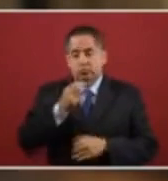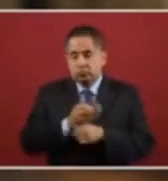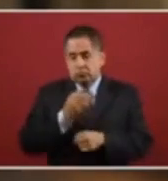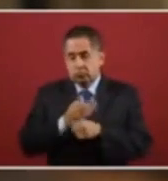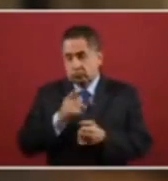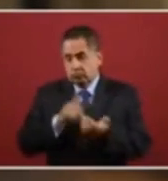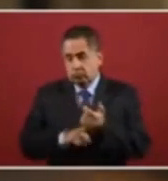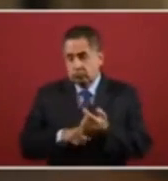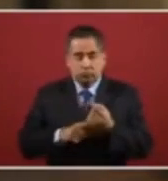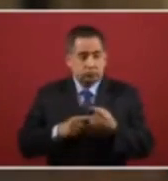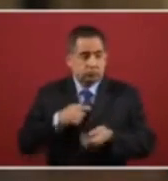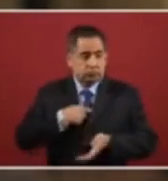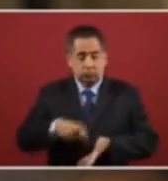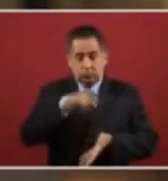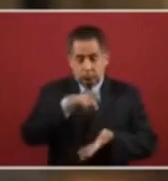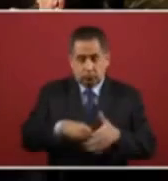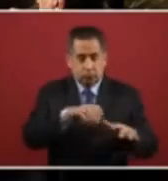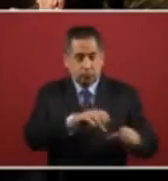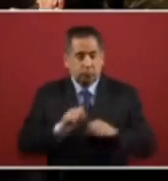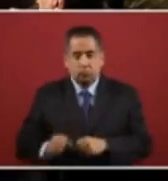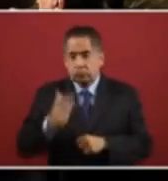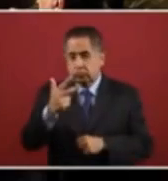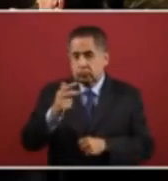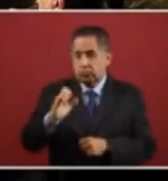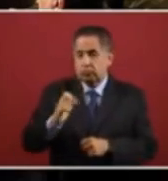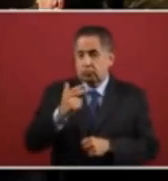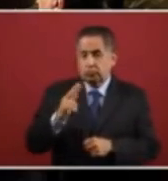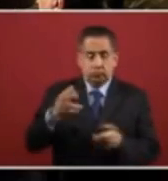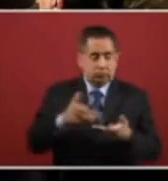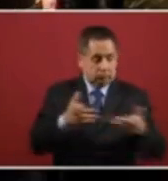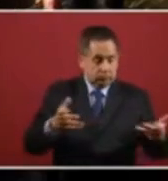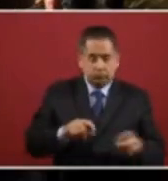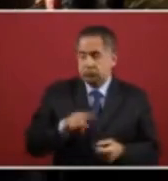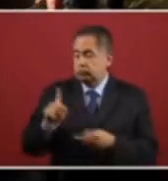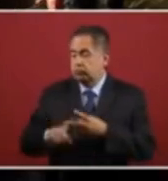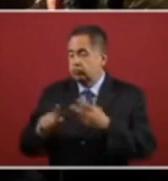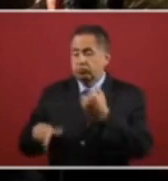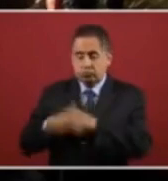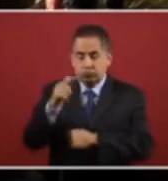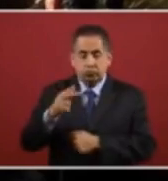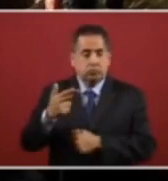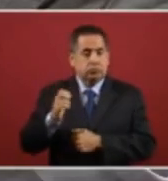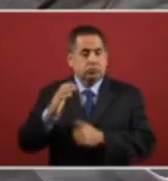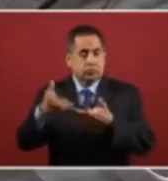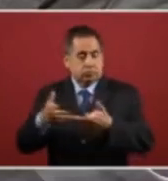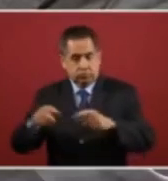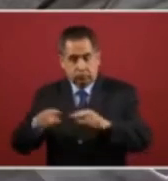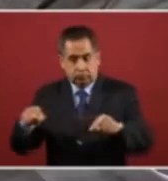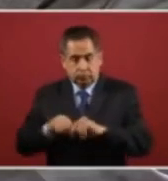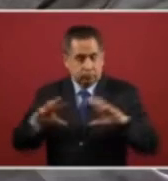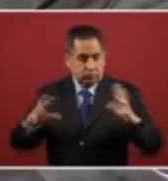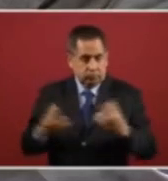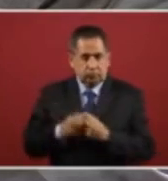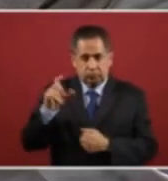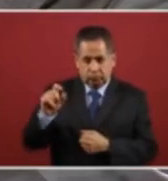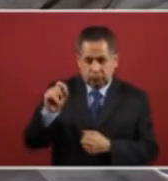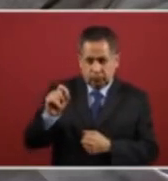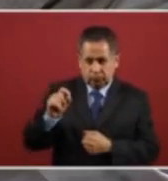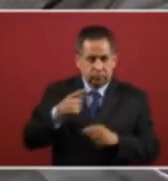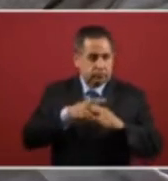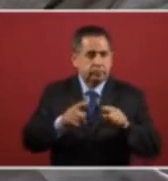the land. And they said that they're buying the land. And so there's 20